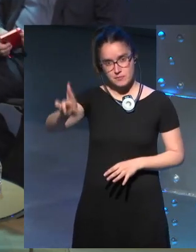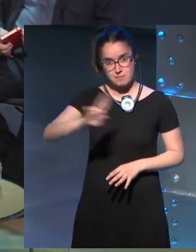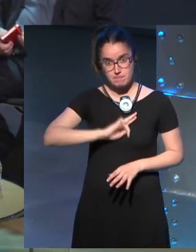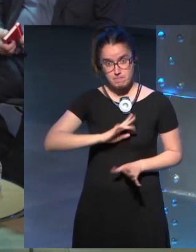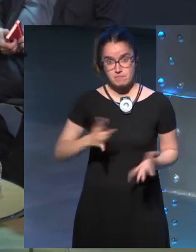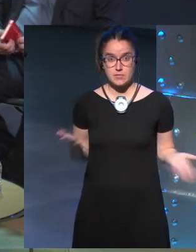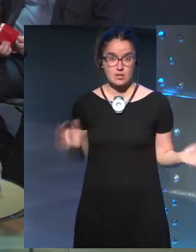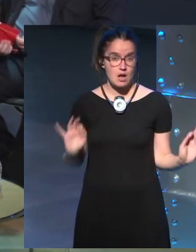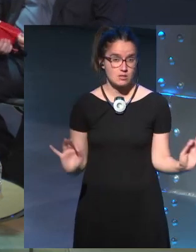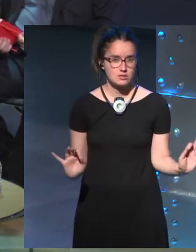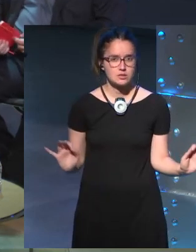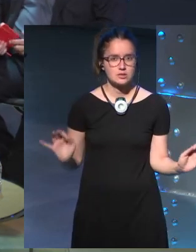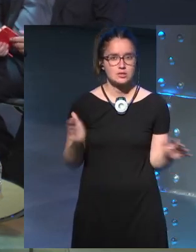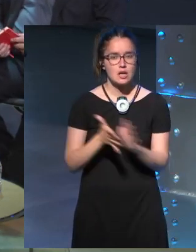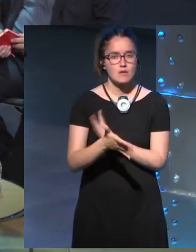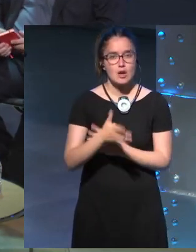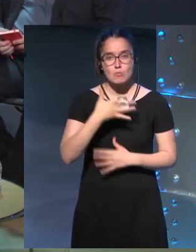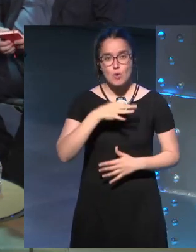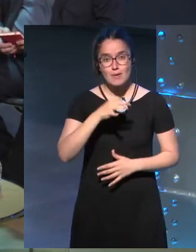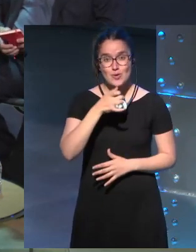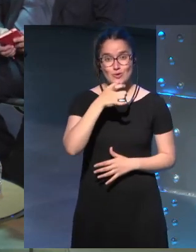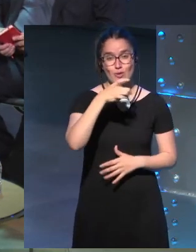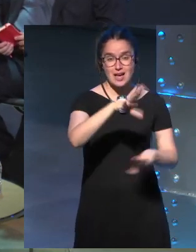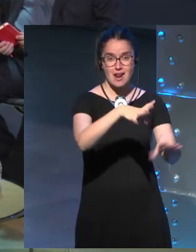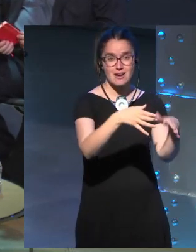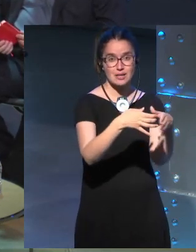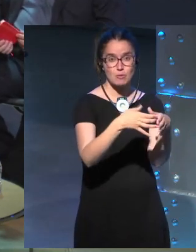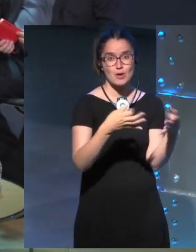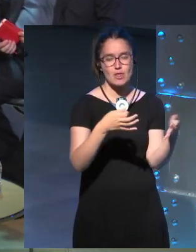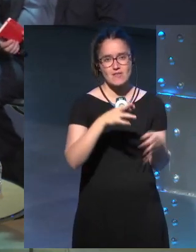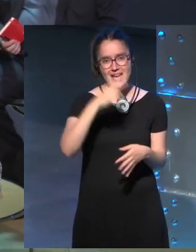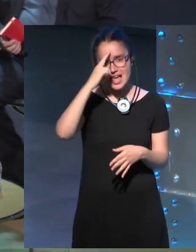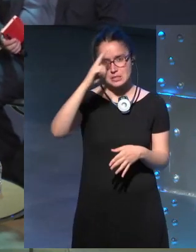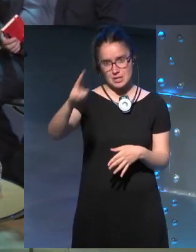really hate that team, but still you respect it as